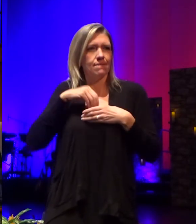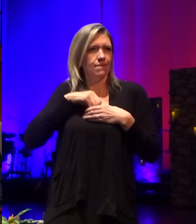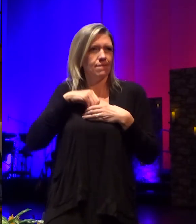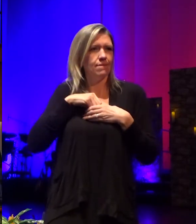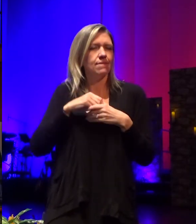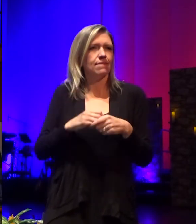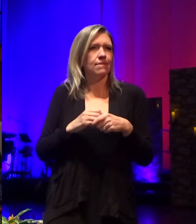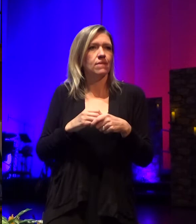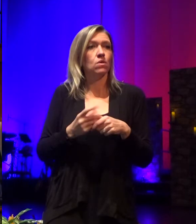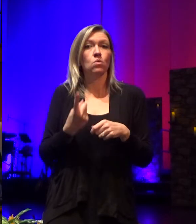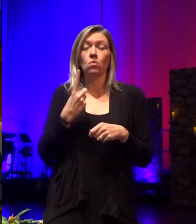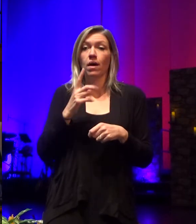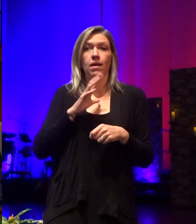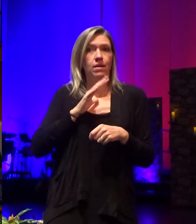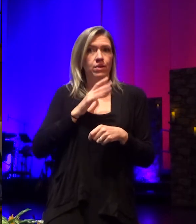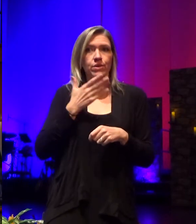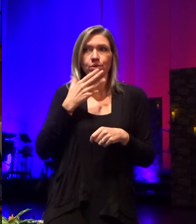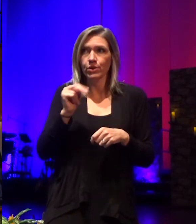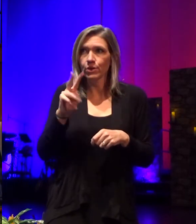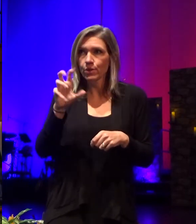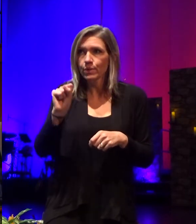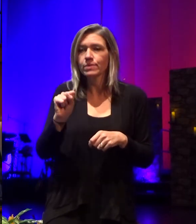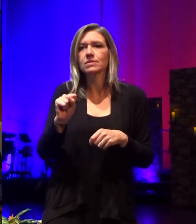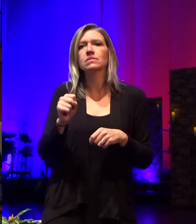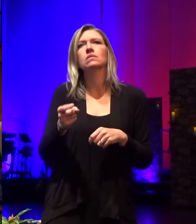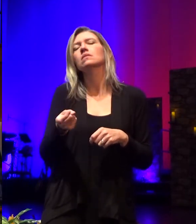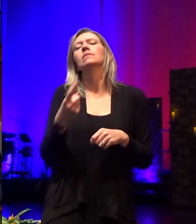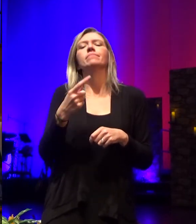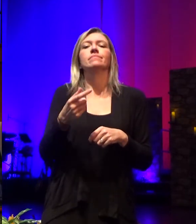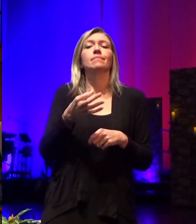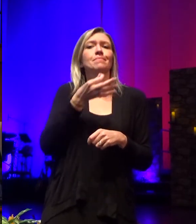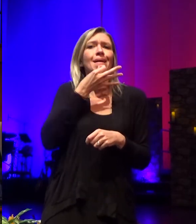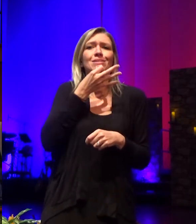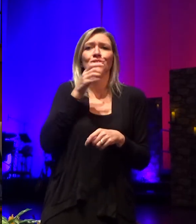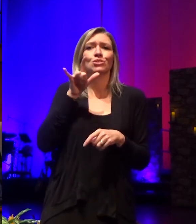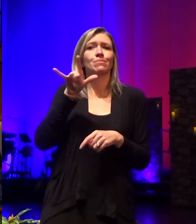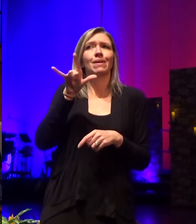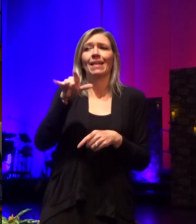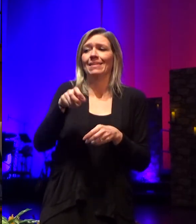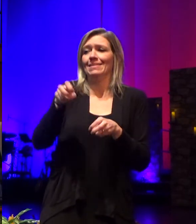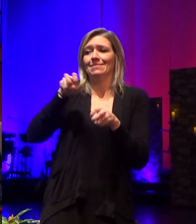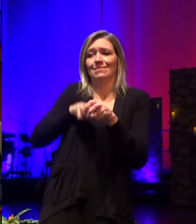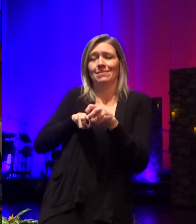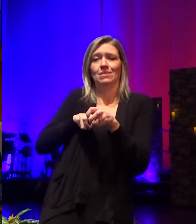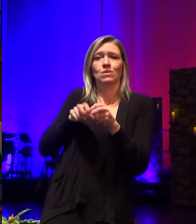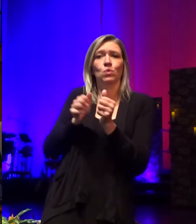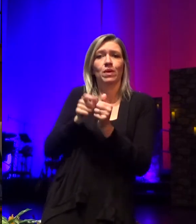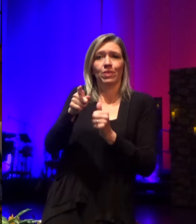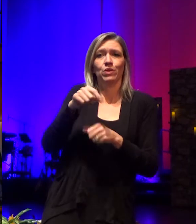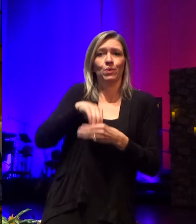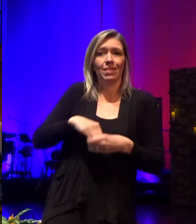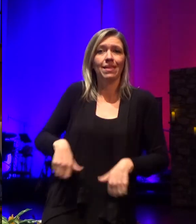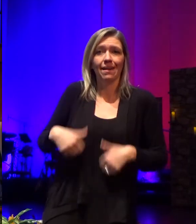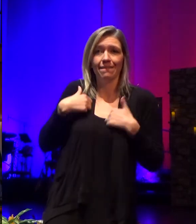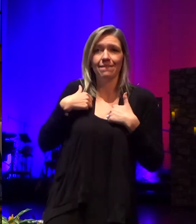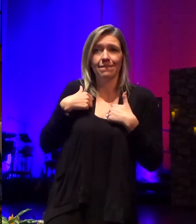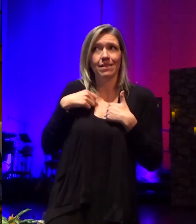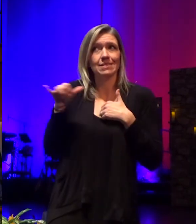One of the great good news is that there's a master pilot in the seat behind you in this life, as there was for